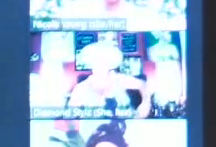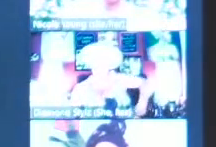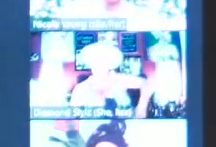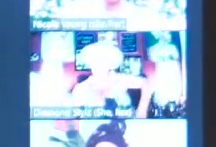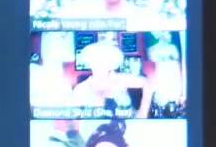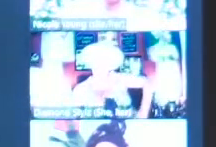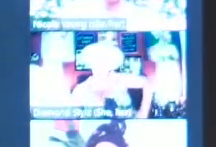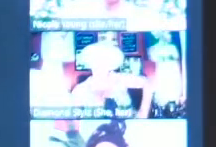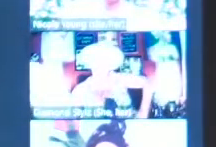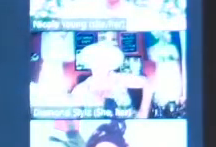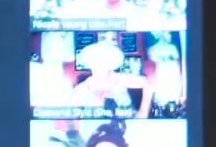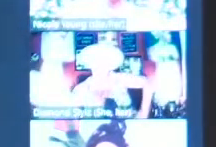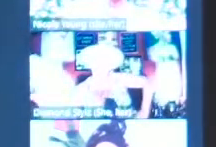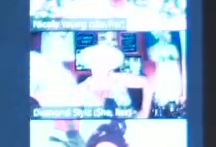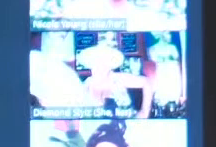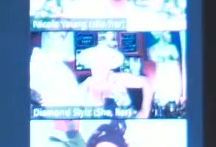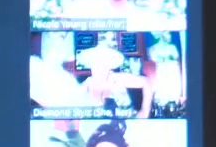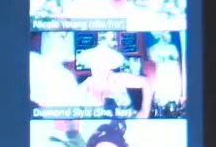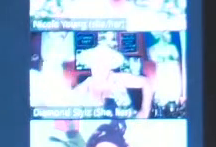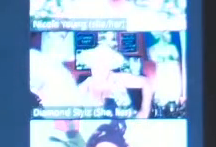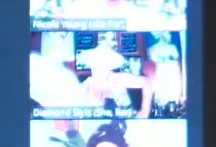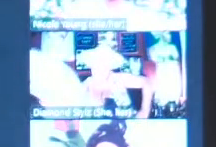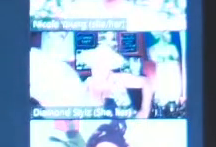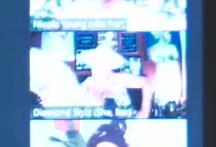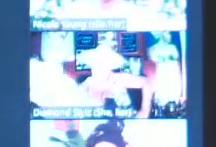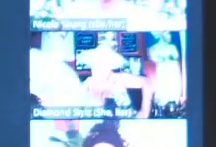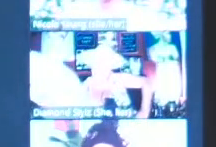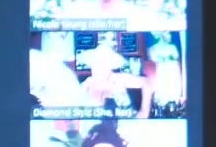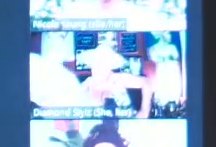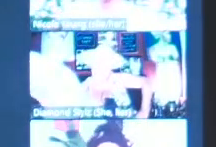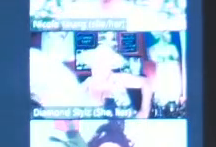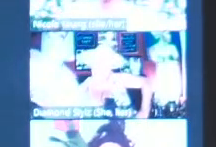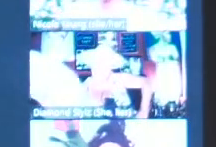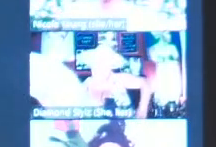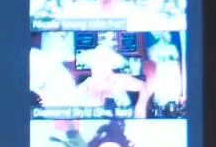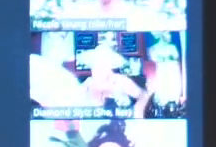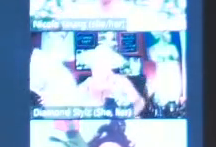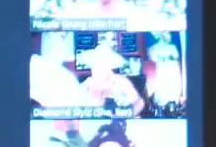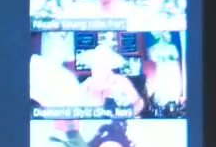article. We have a few people here. I would love to know,